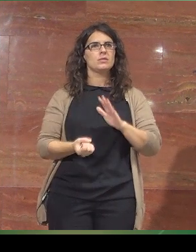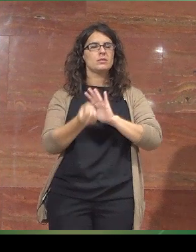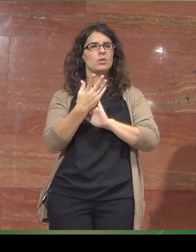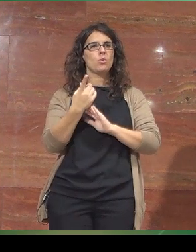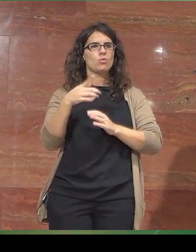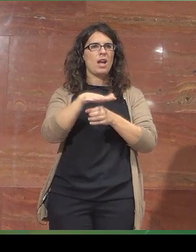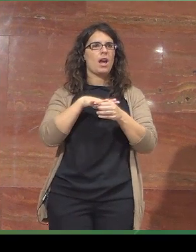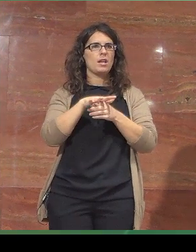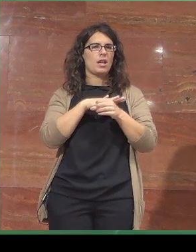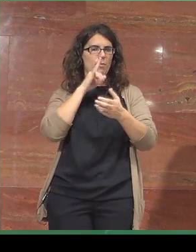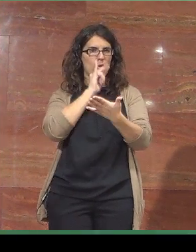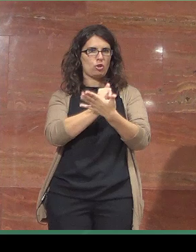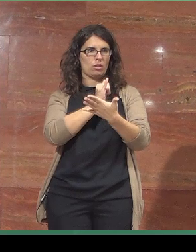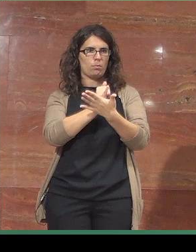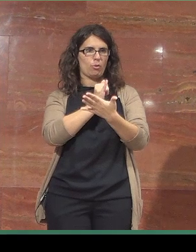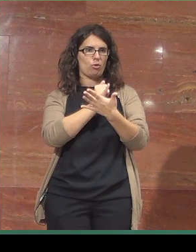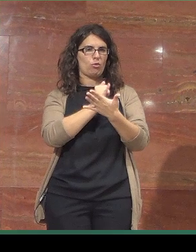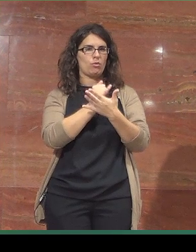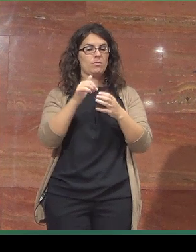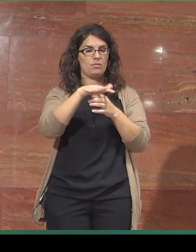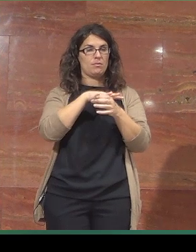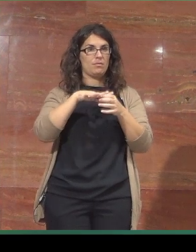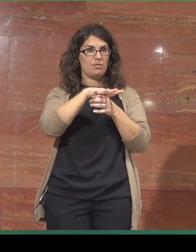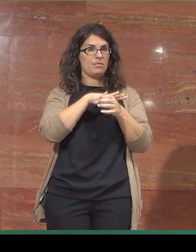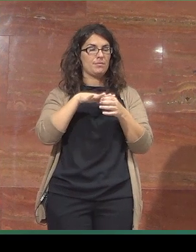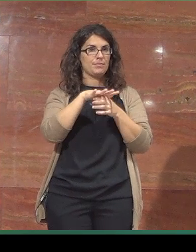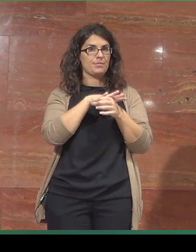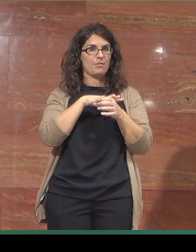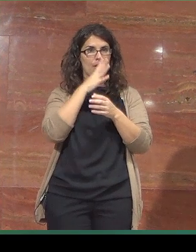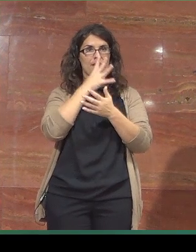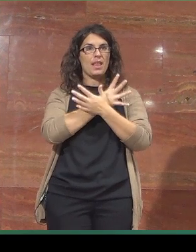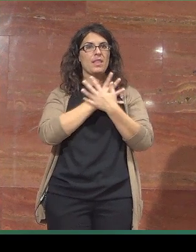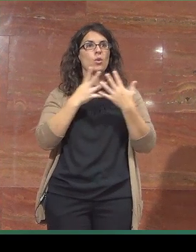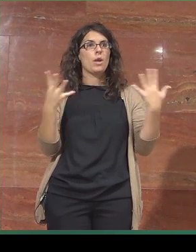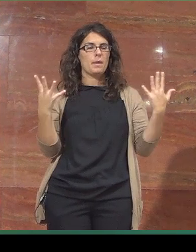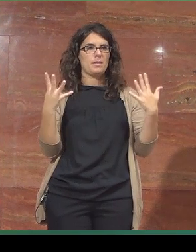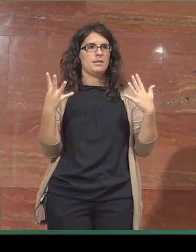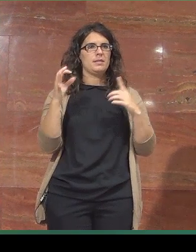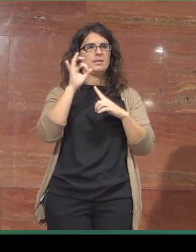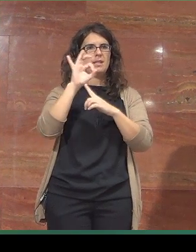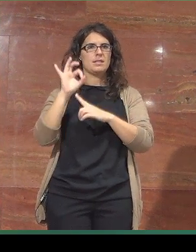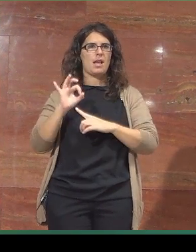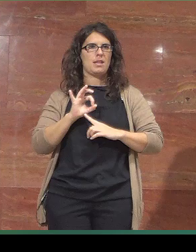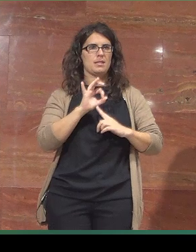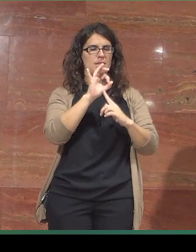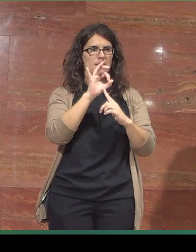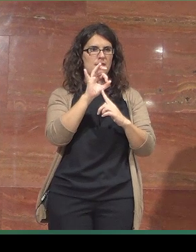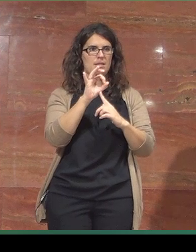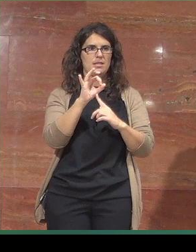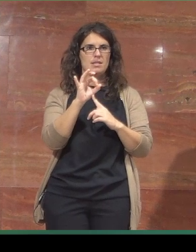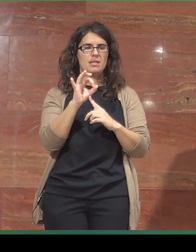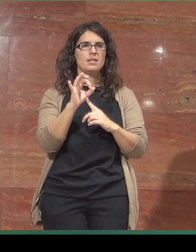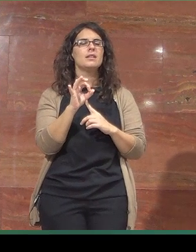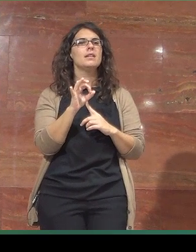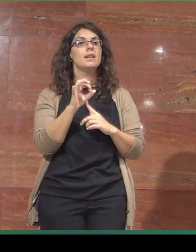End. This allowed us to test some theories, and so that we could